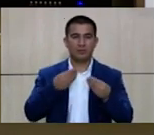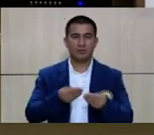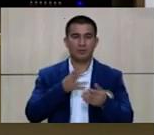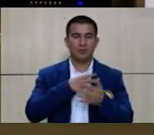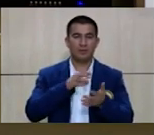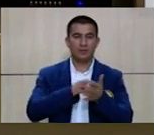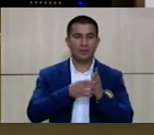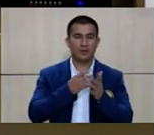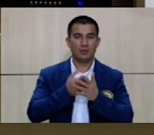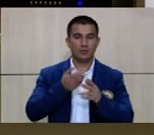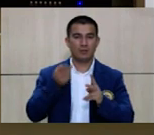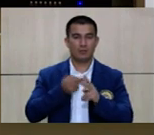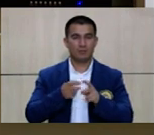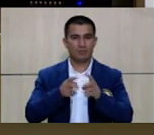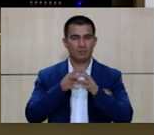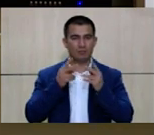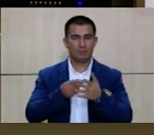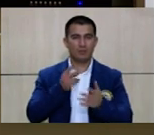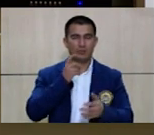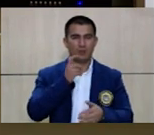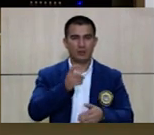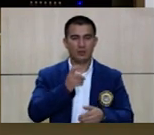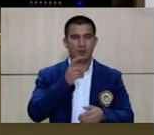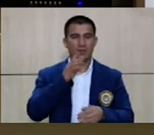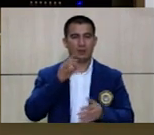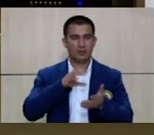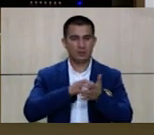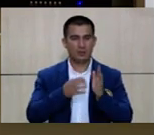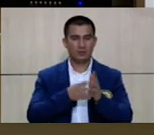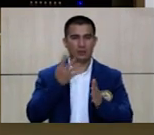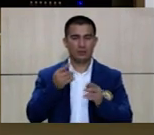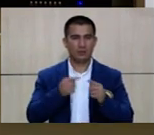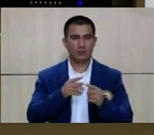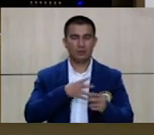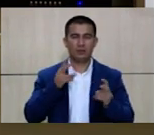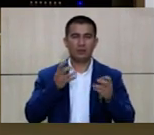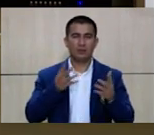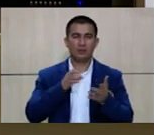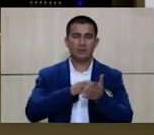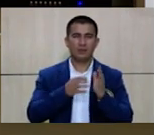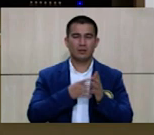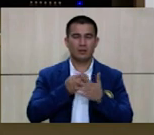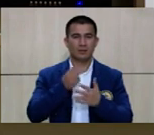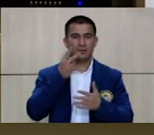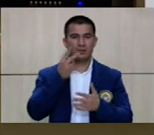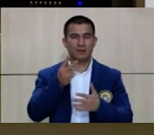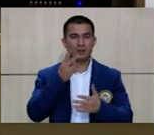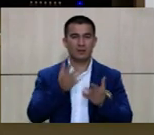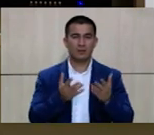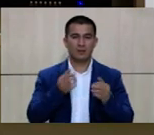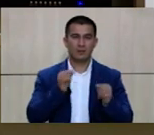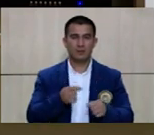tenglamani hosil qildik. X kvadrat 4 ga teng. Qanday sonning kvadrati 4 ga teng? 2